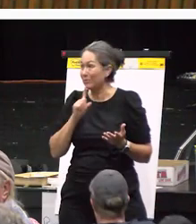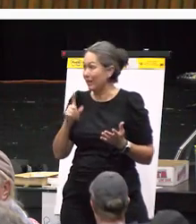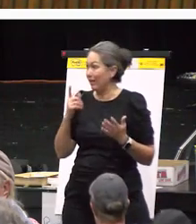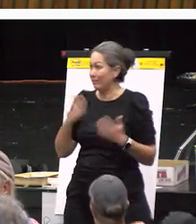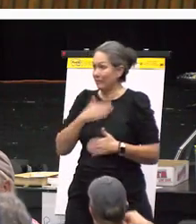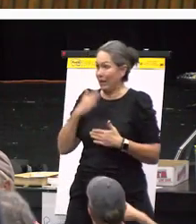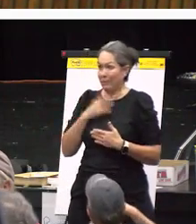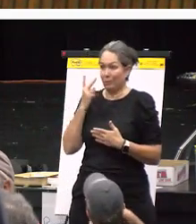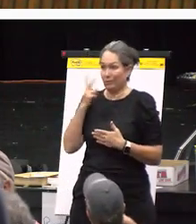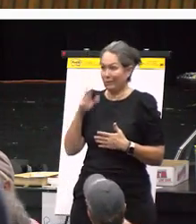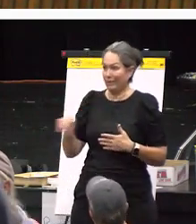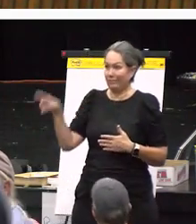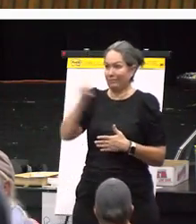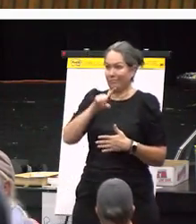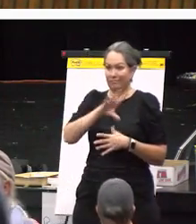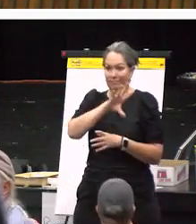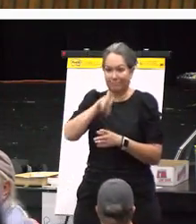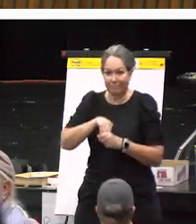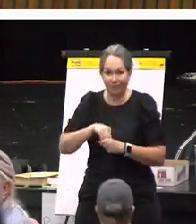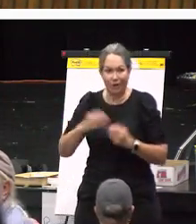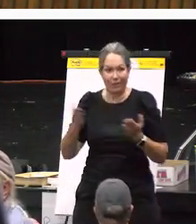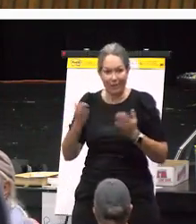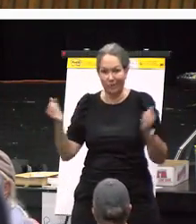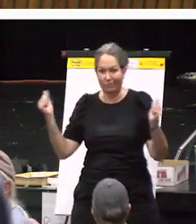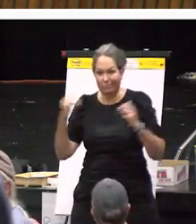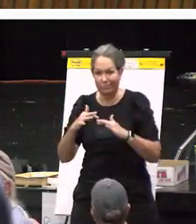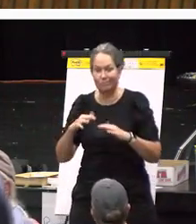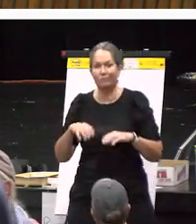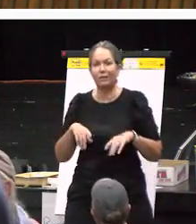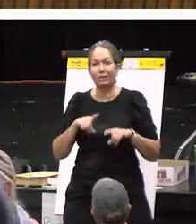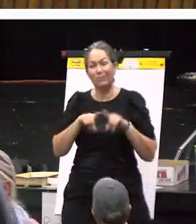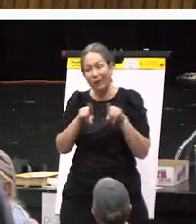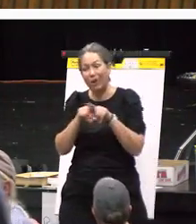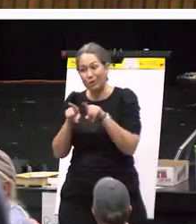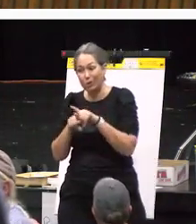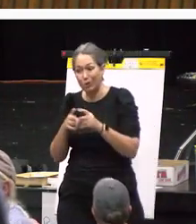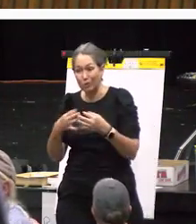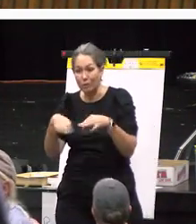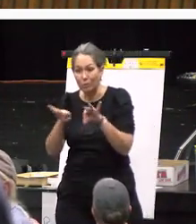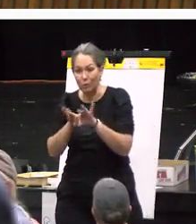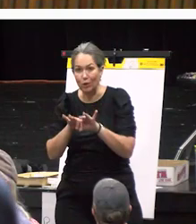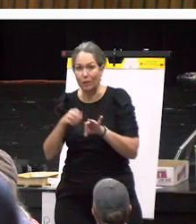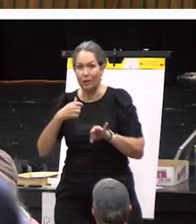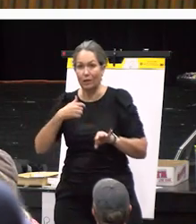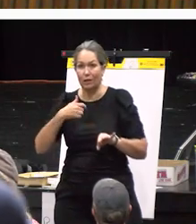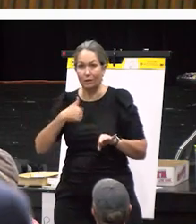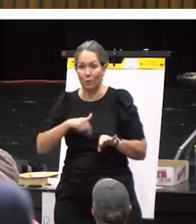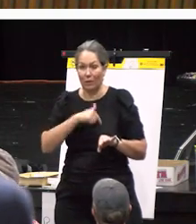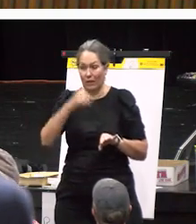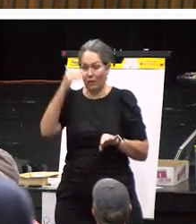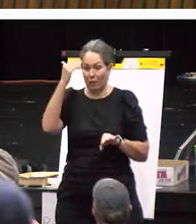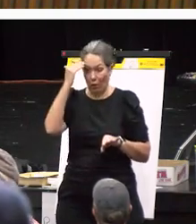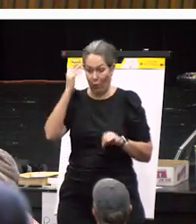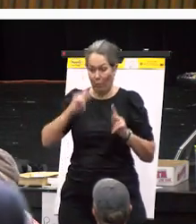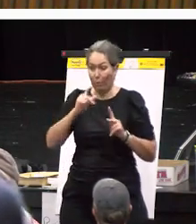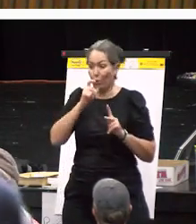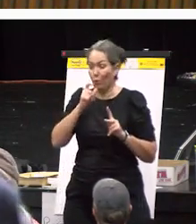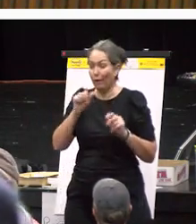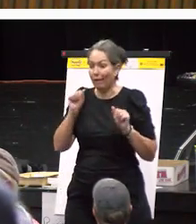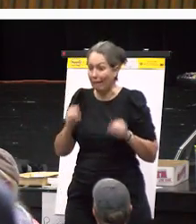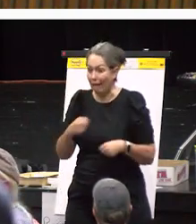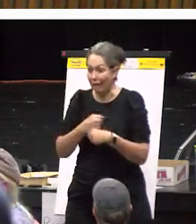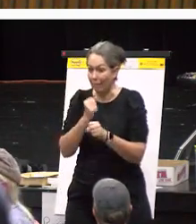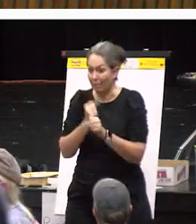tonight and the community engagement. But it's also important that we know what the people who have the power to make a change